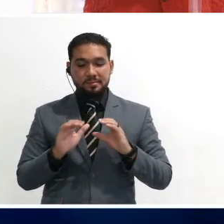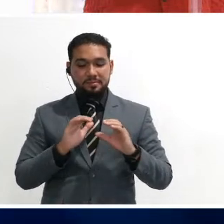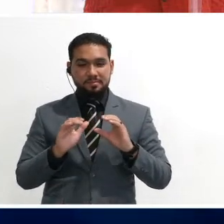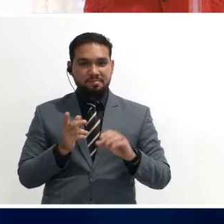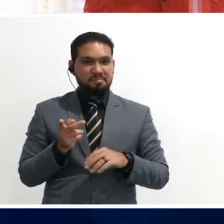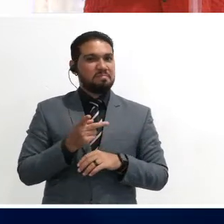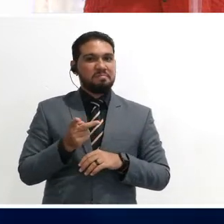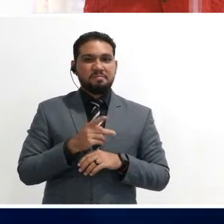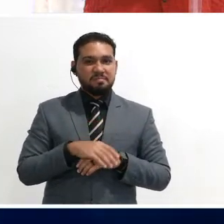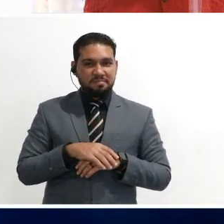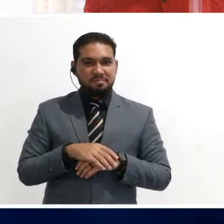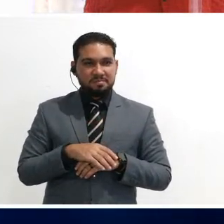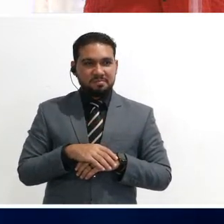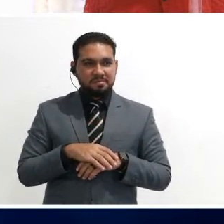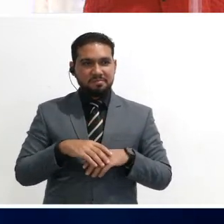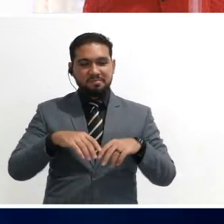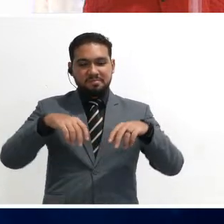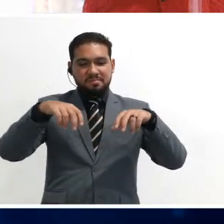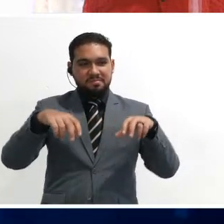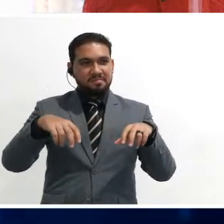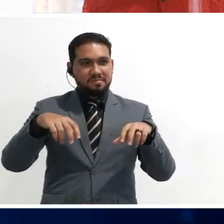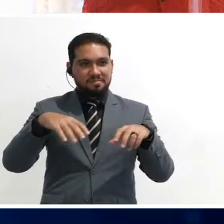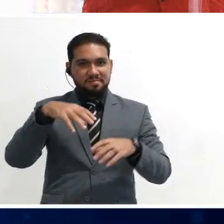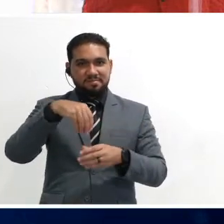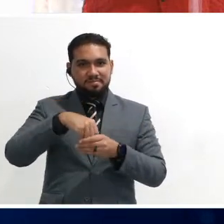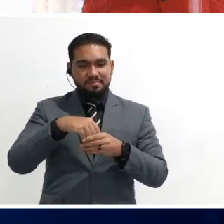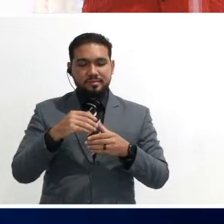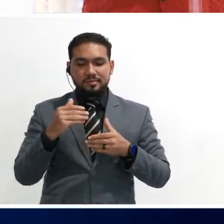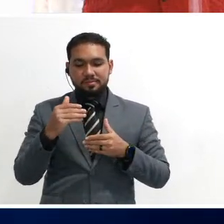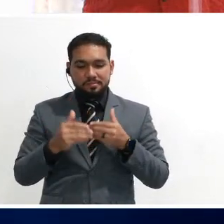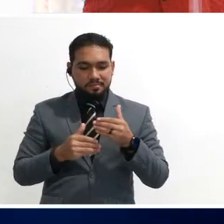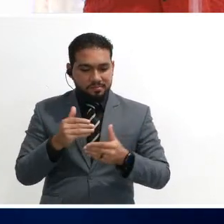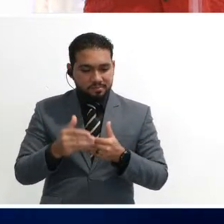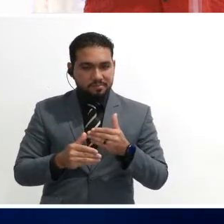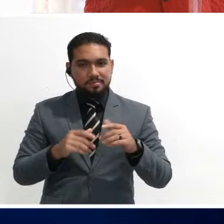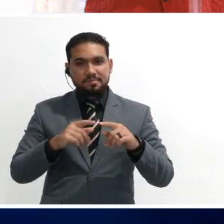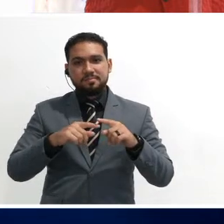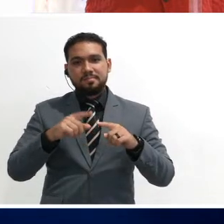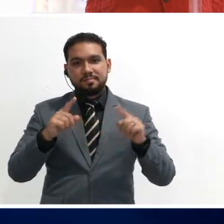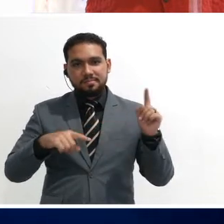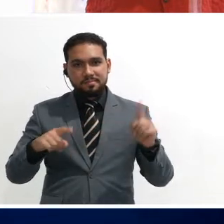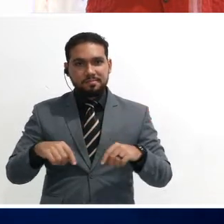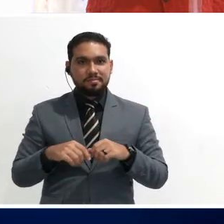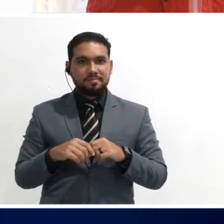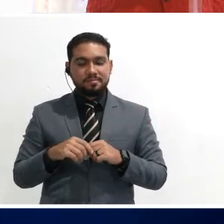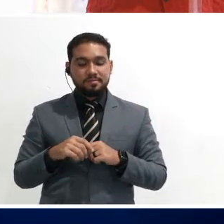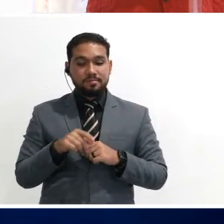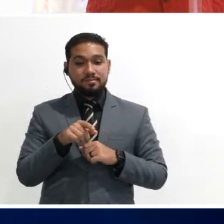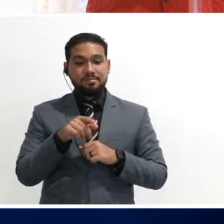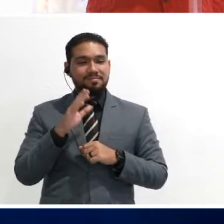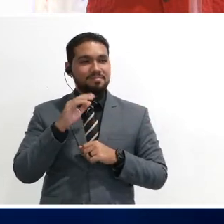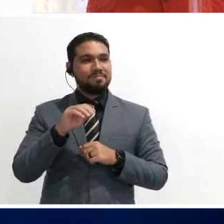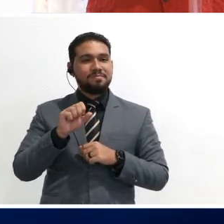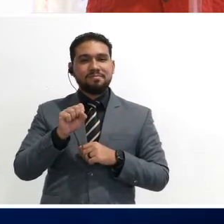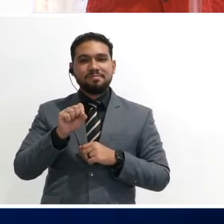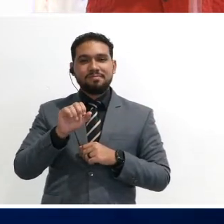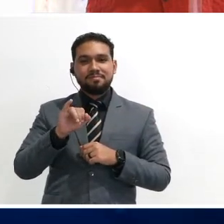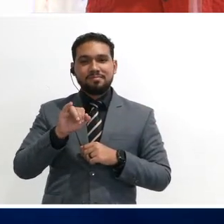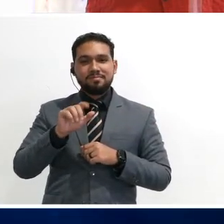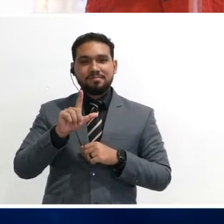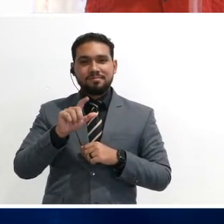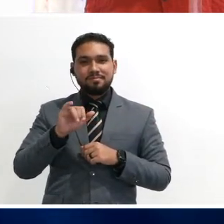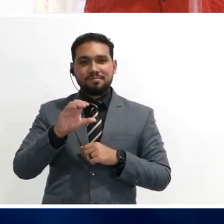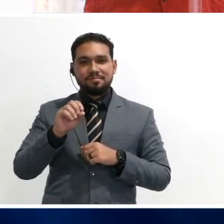to see what's inside. And silicon is transparent to x-ray. So if you look at the middle